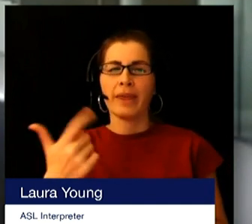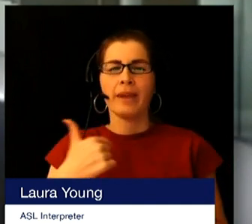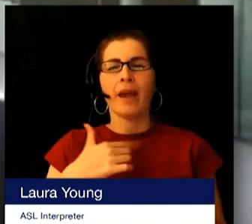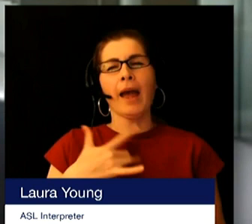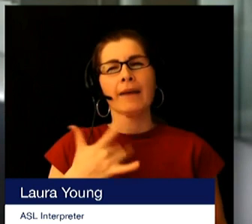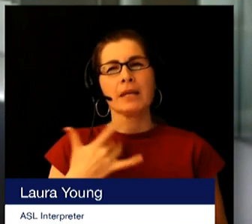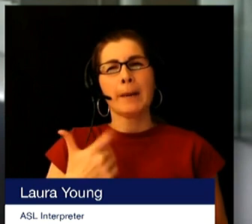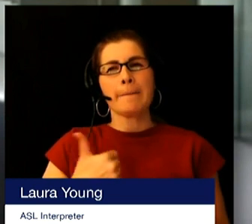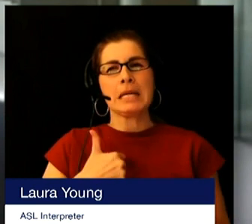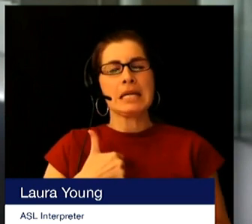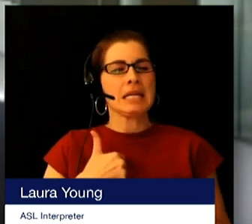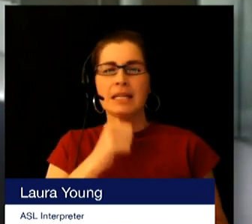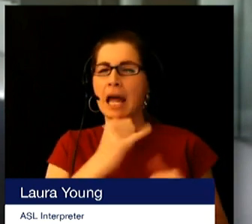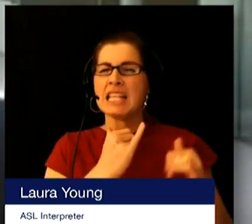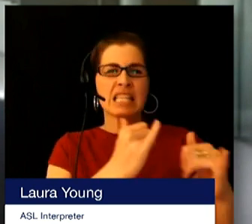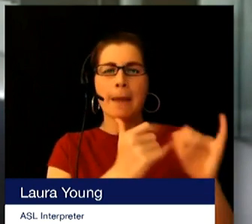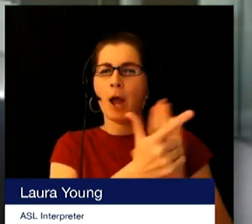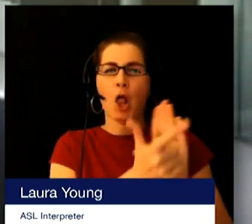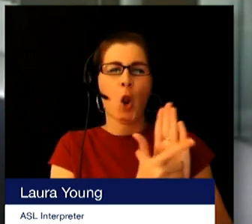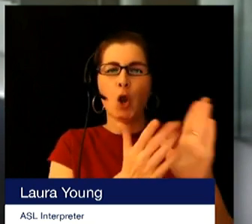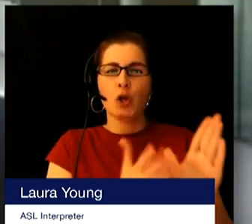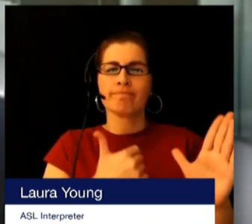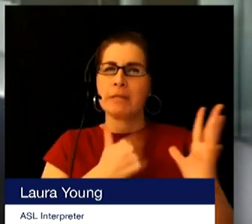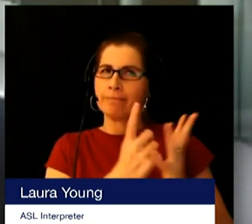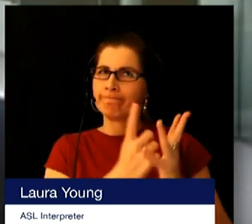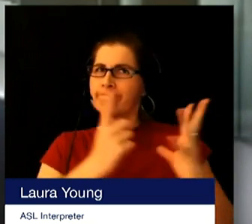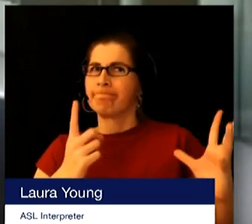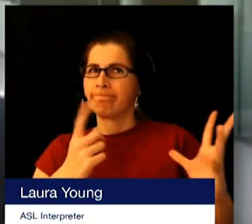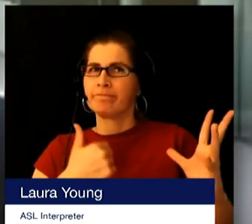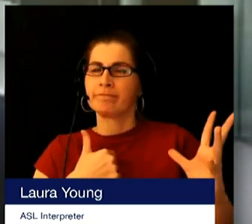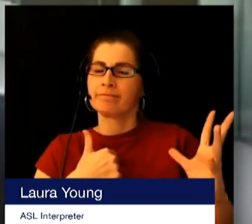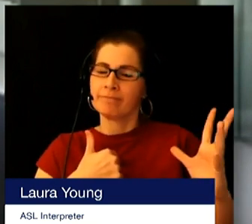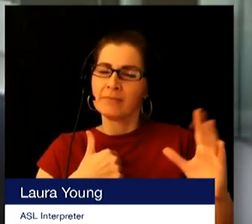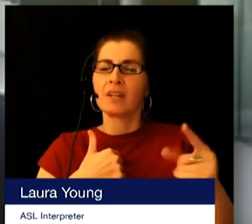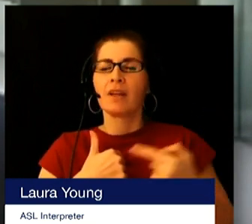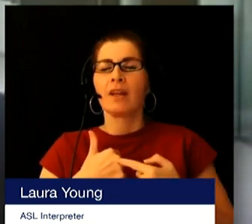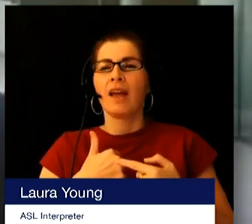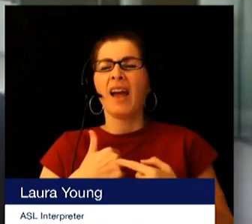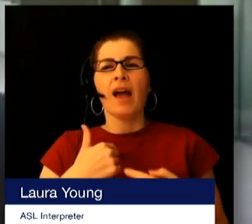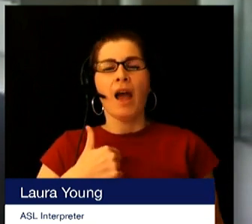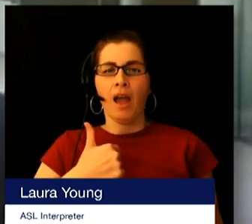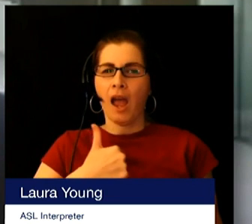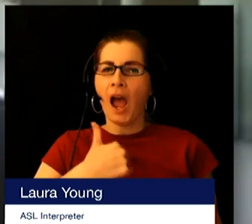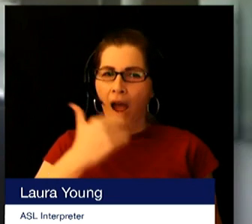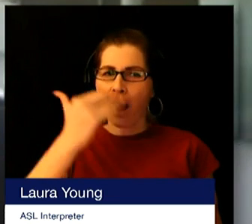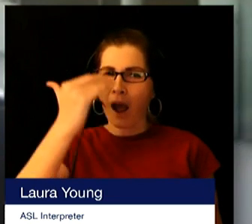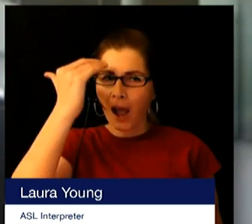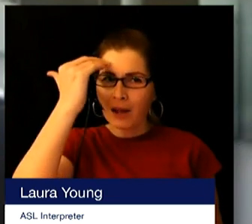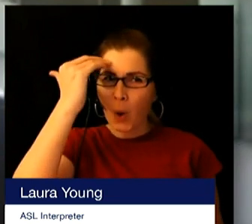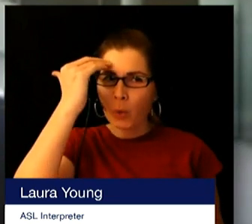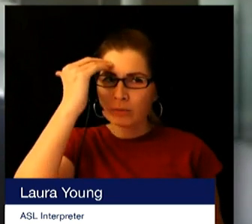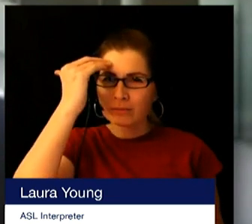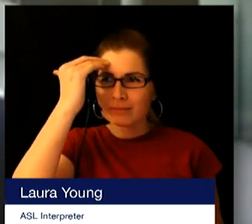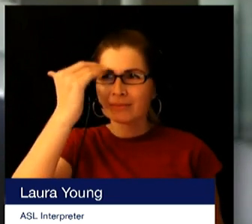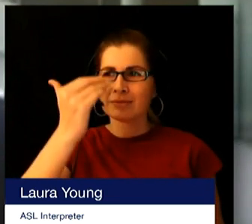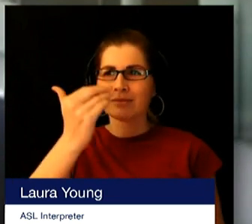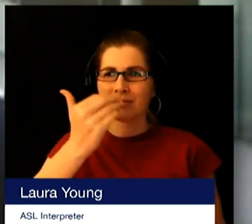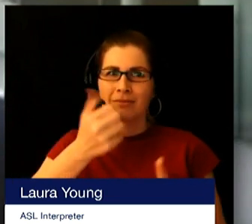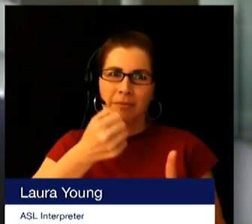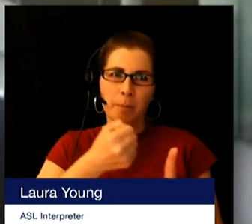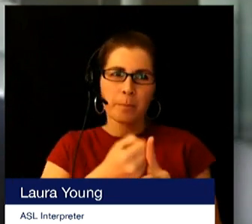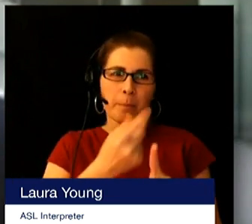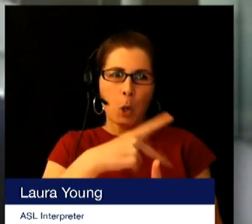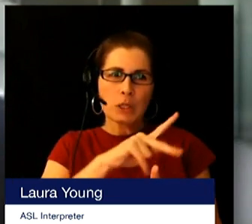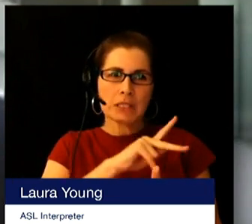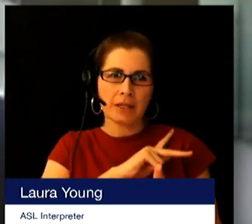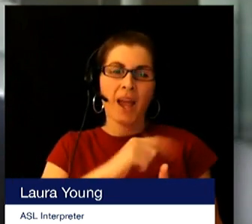from many other prosecutors, especially elected district attorneys, is that I know personally the impact of incarceration.